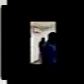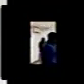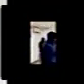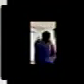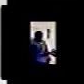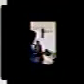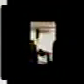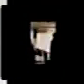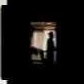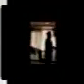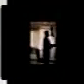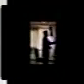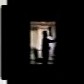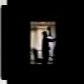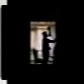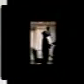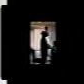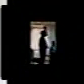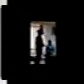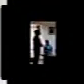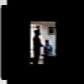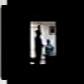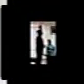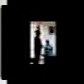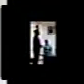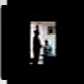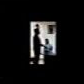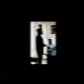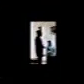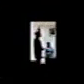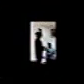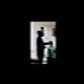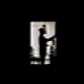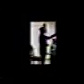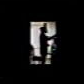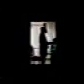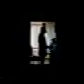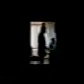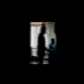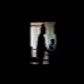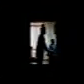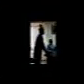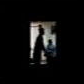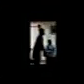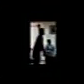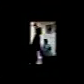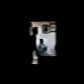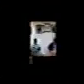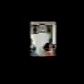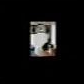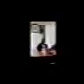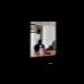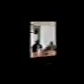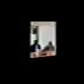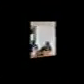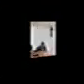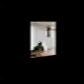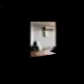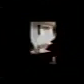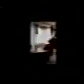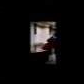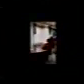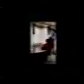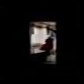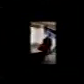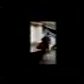on the stone. But now, Almighty God himself has anointed me. Almighty God himself has